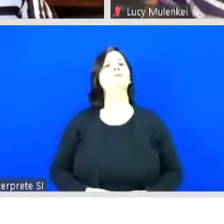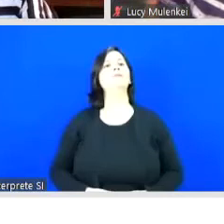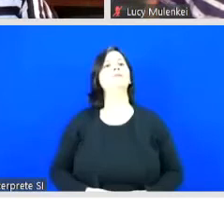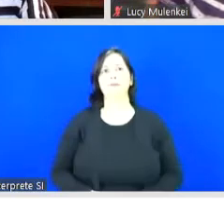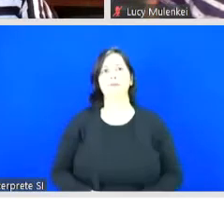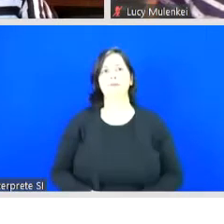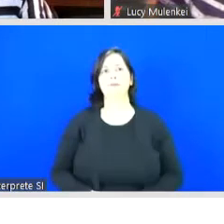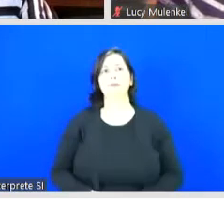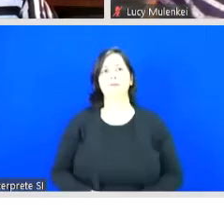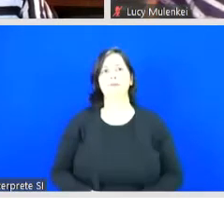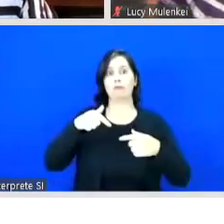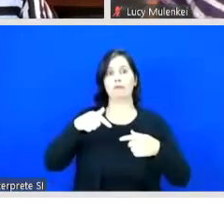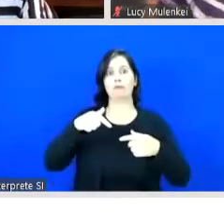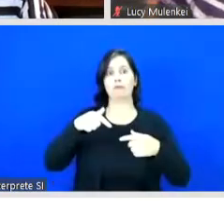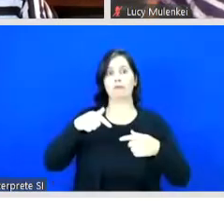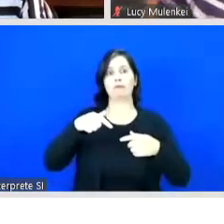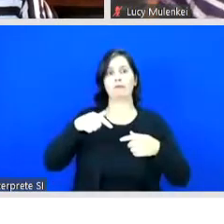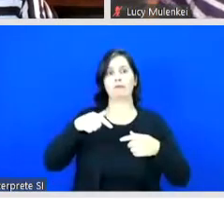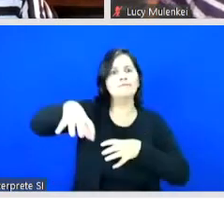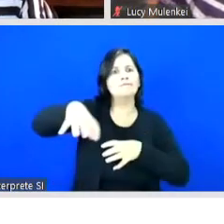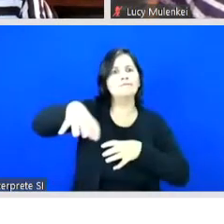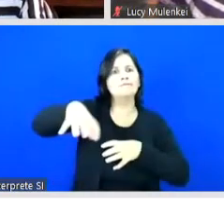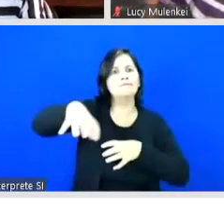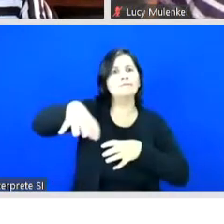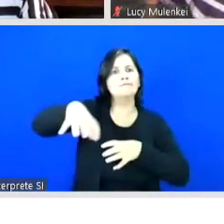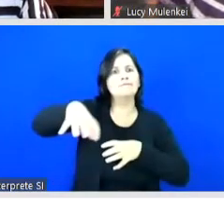find ourselves in. They provide